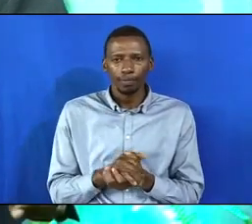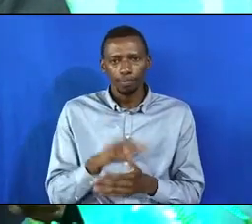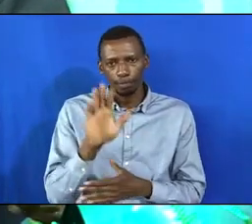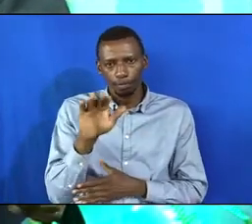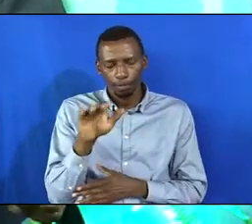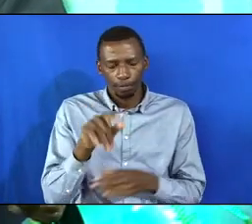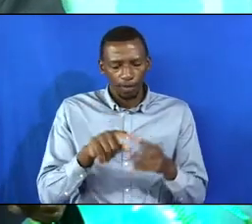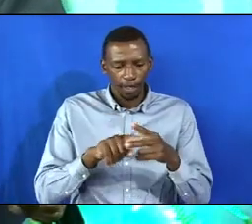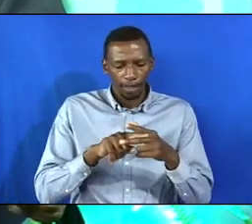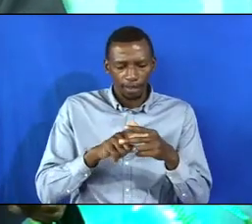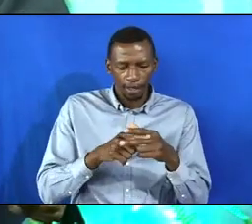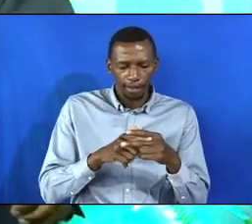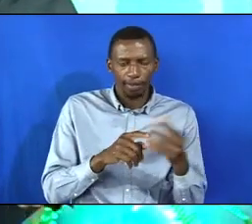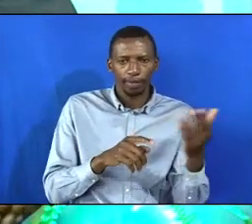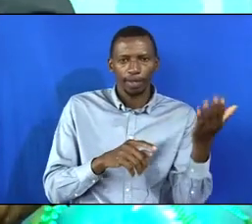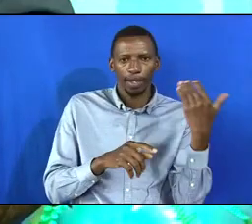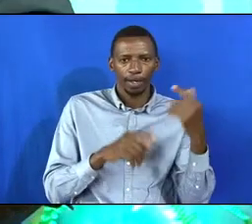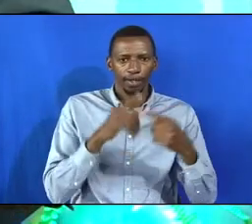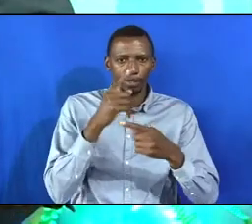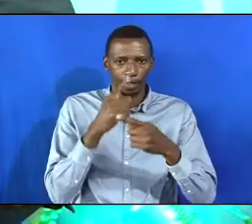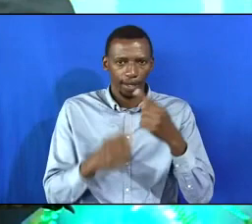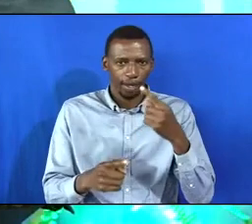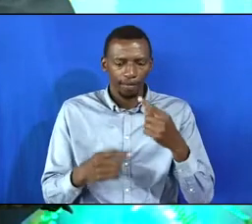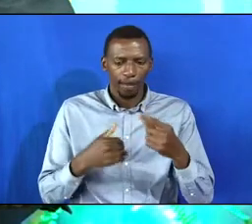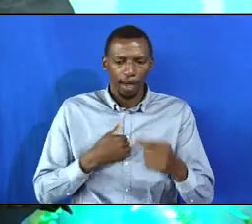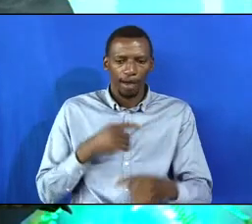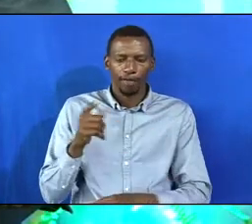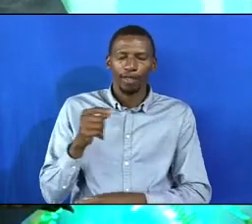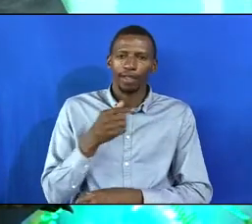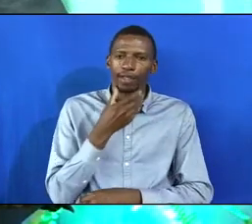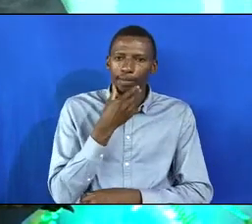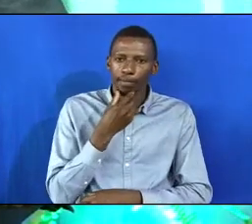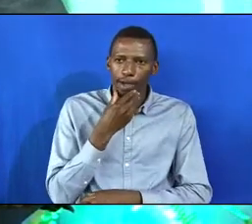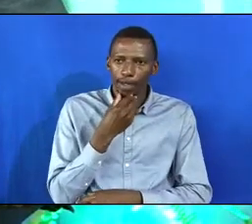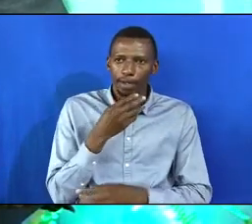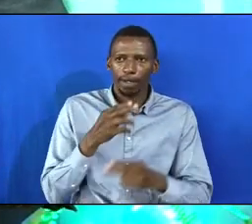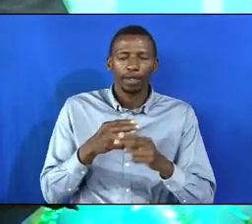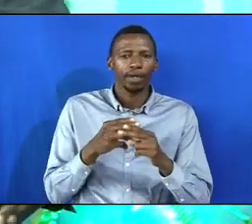Beginning of last year, there was this gentleman, Maroria.